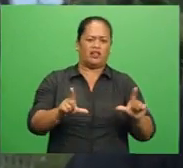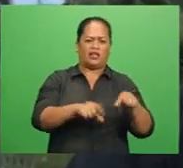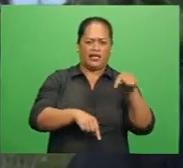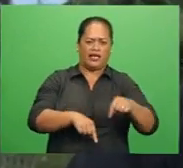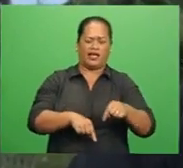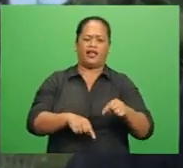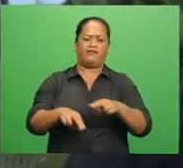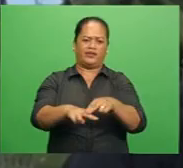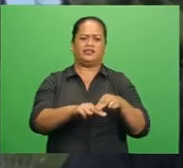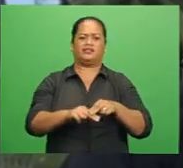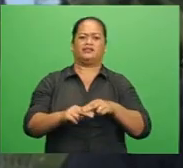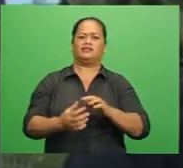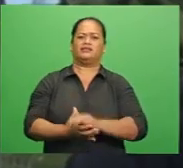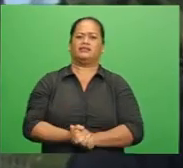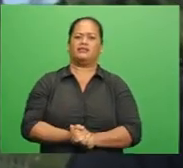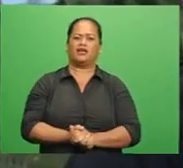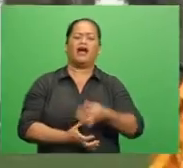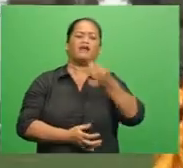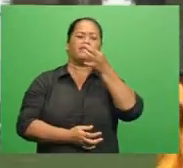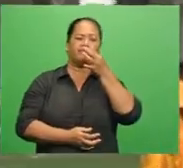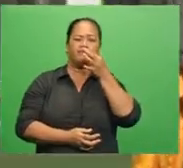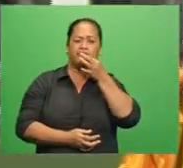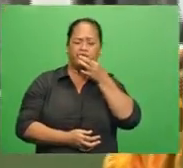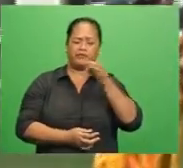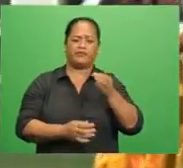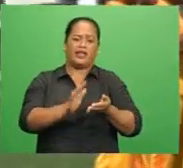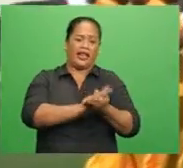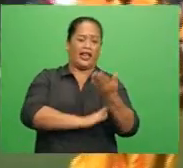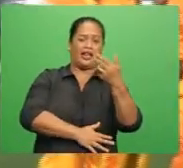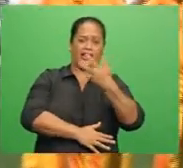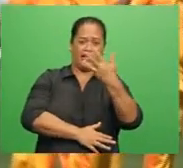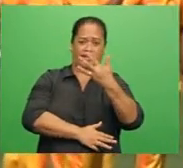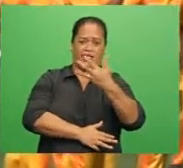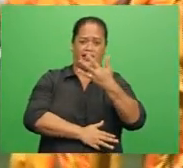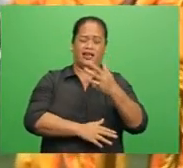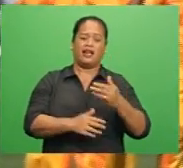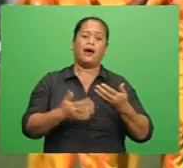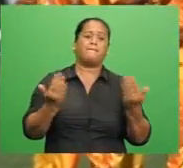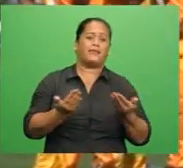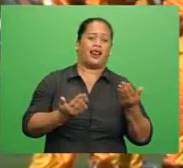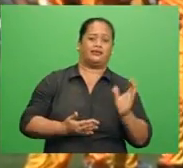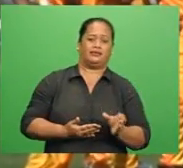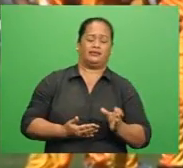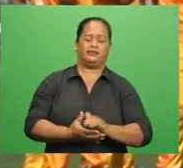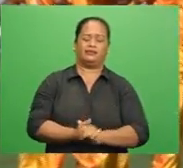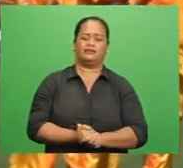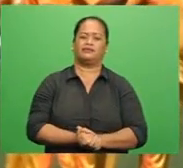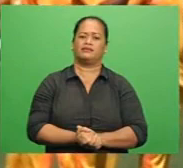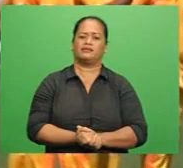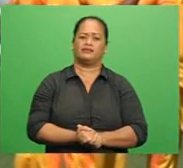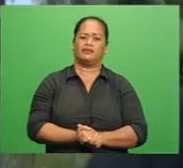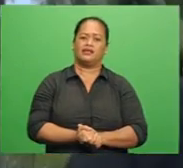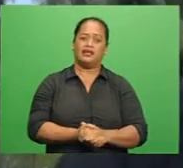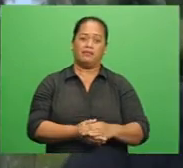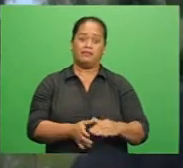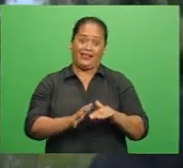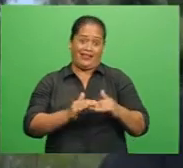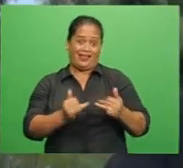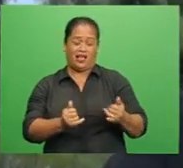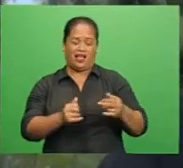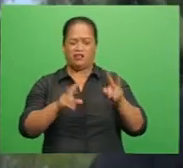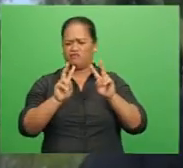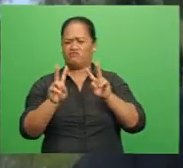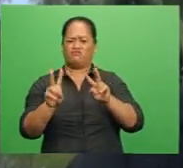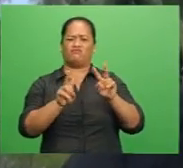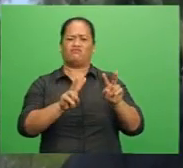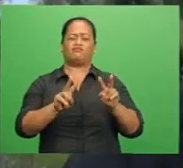squad, we'll also be naming a few under-19 players, and not necessarily immediately. We're looking at players that will be under 19 for the